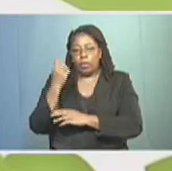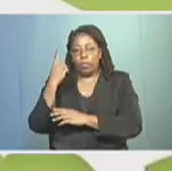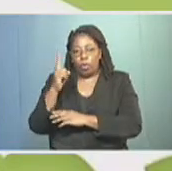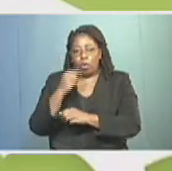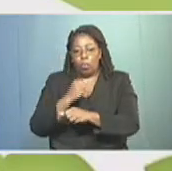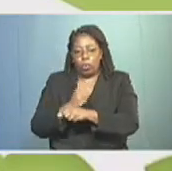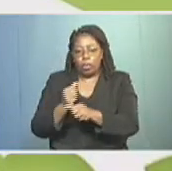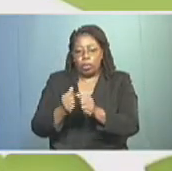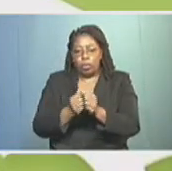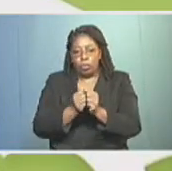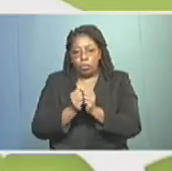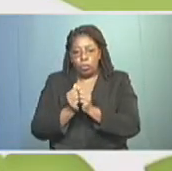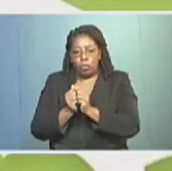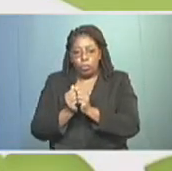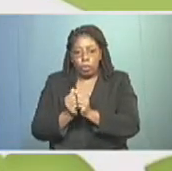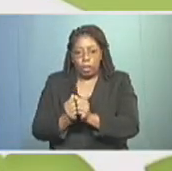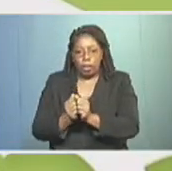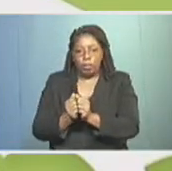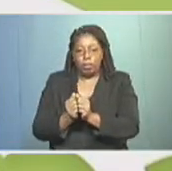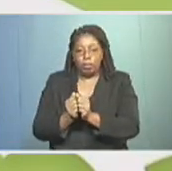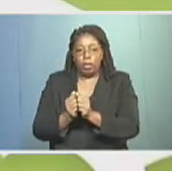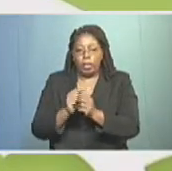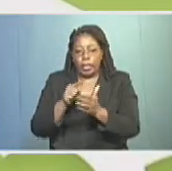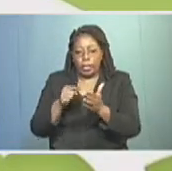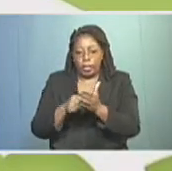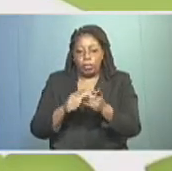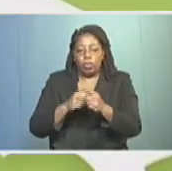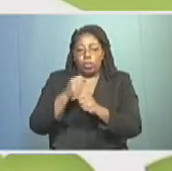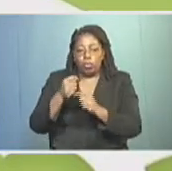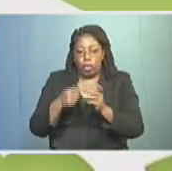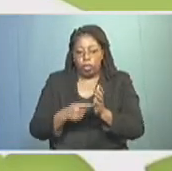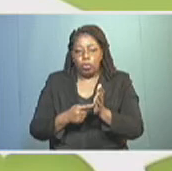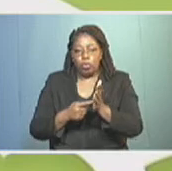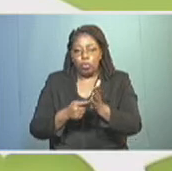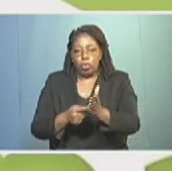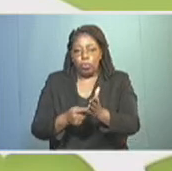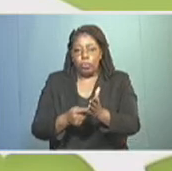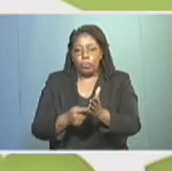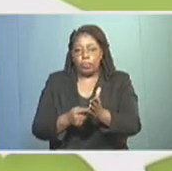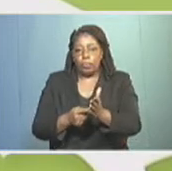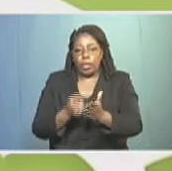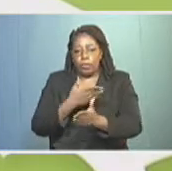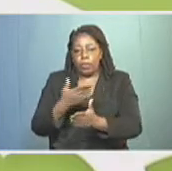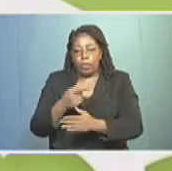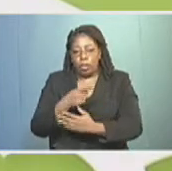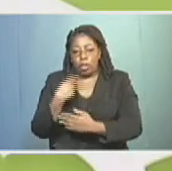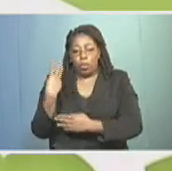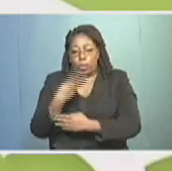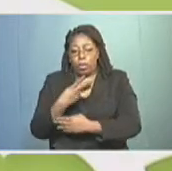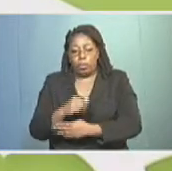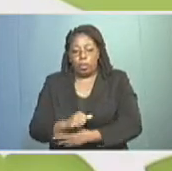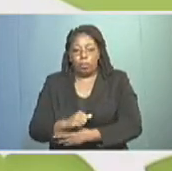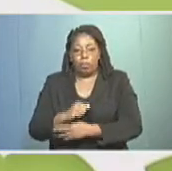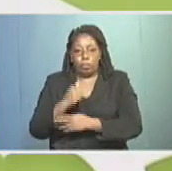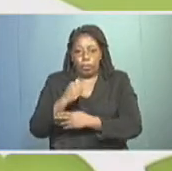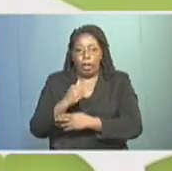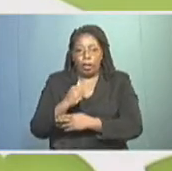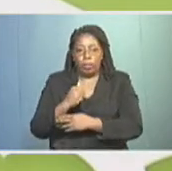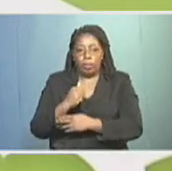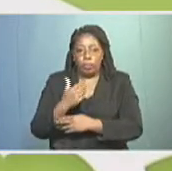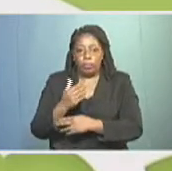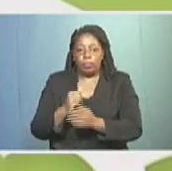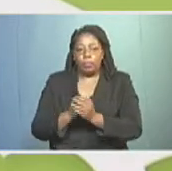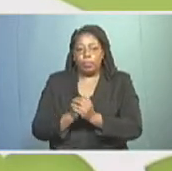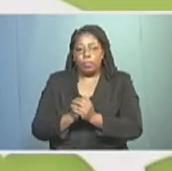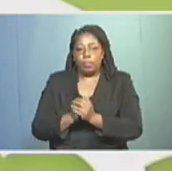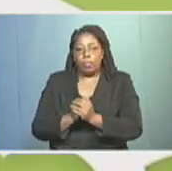working together to ensure that this trade show is something that we all can be proud of. We include our artists